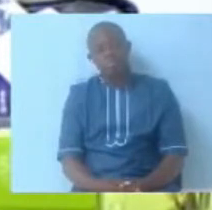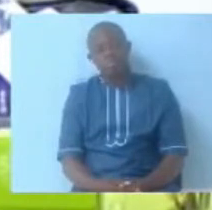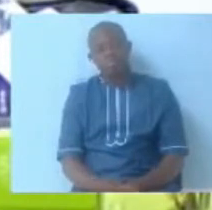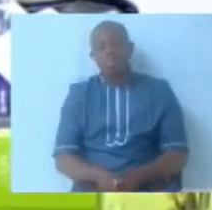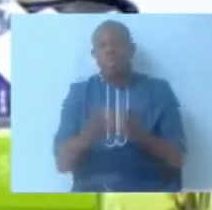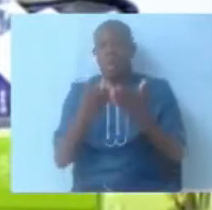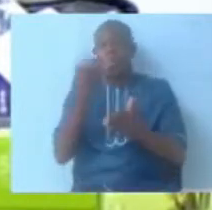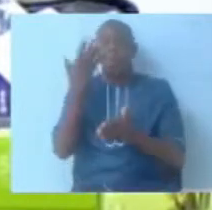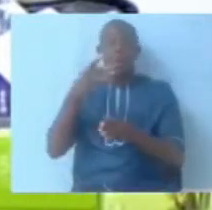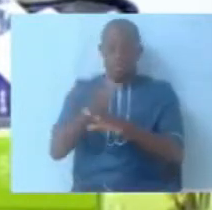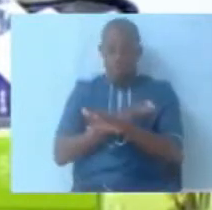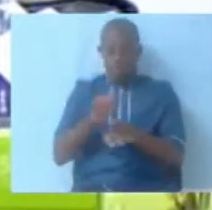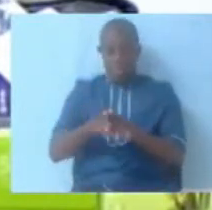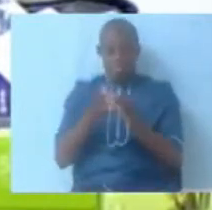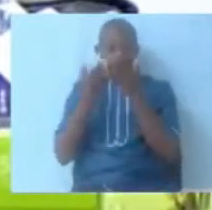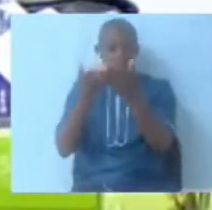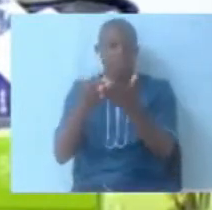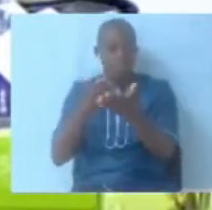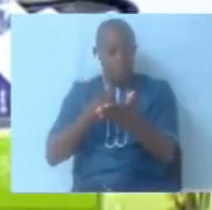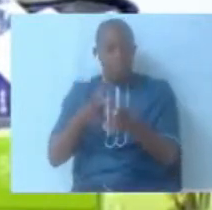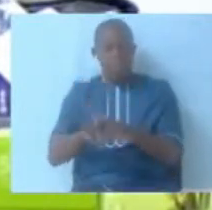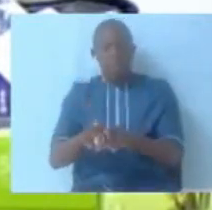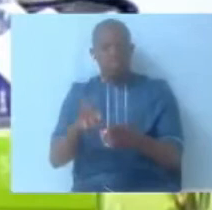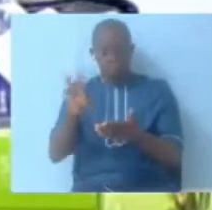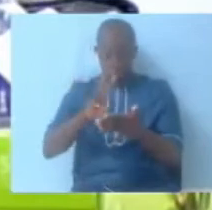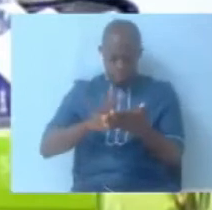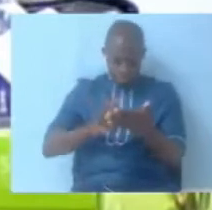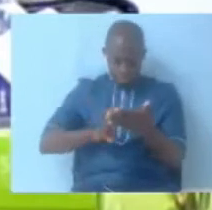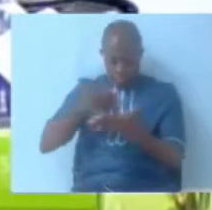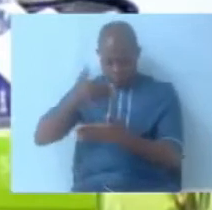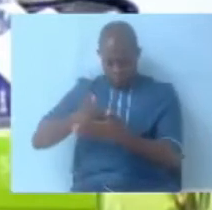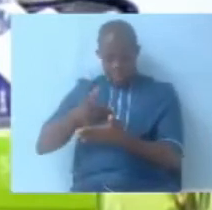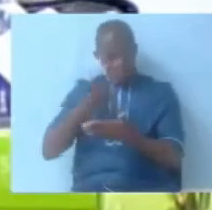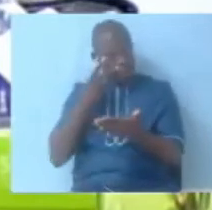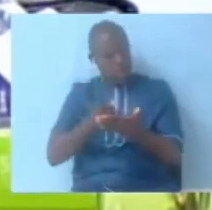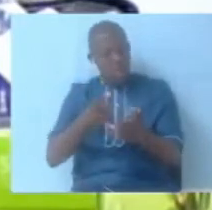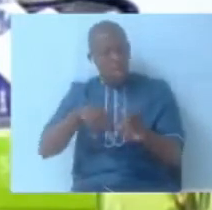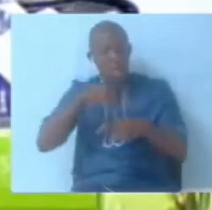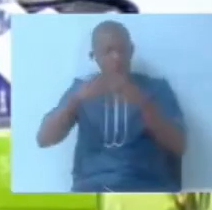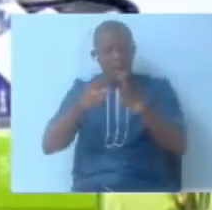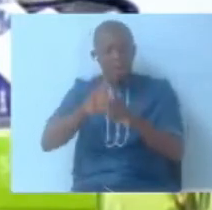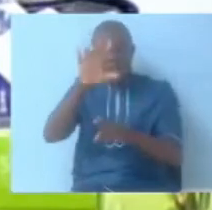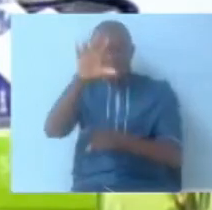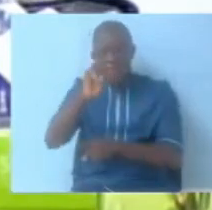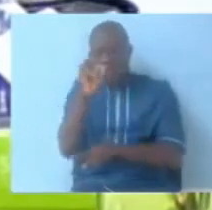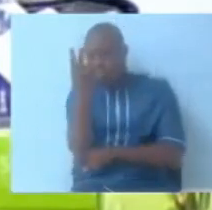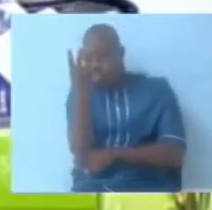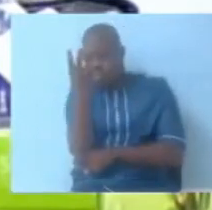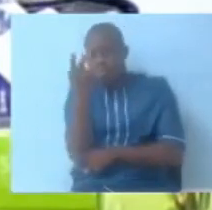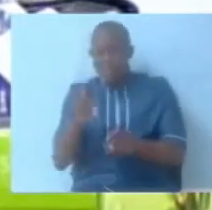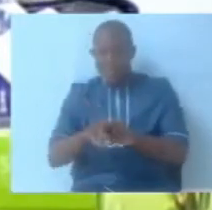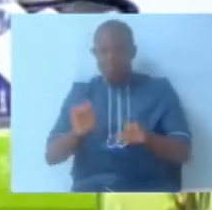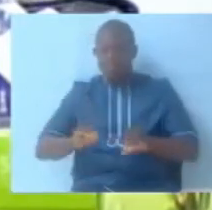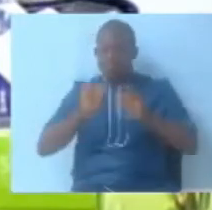I came to discover that there were 52 adjournments on record. Biringa failo nyinta ndunta kono ngala kulu